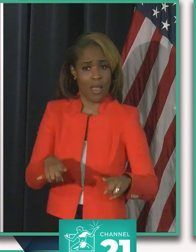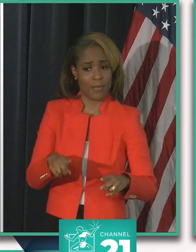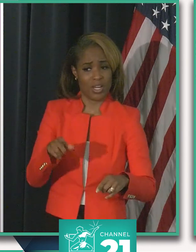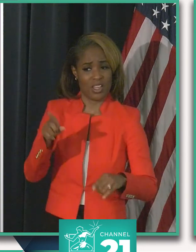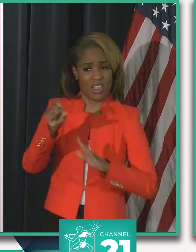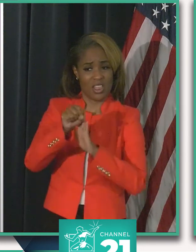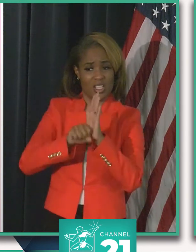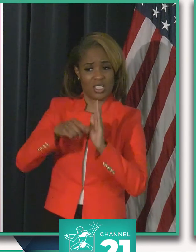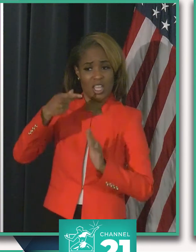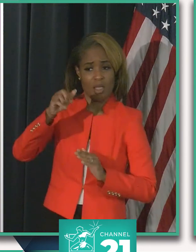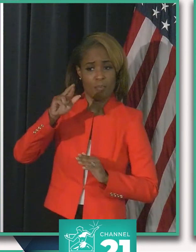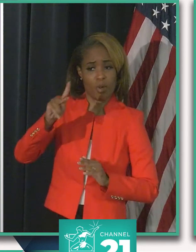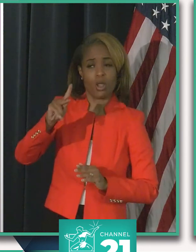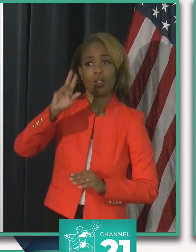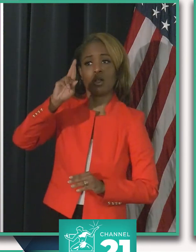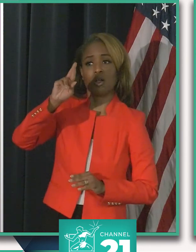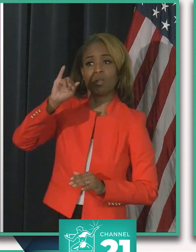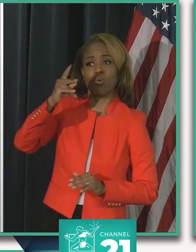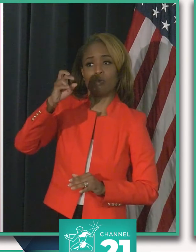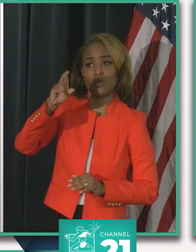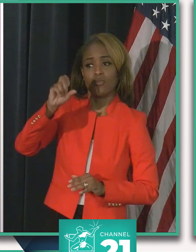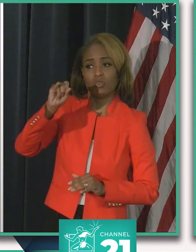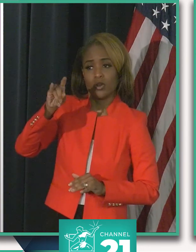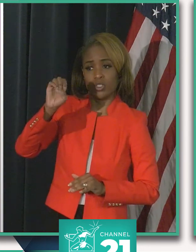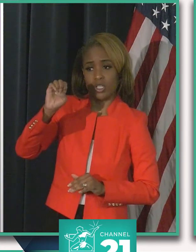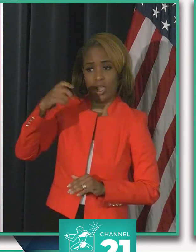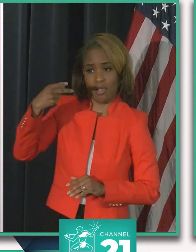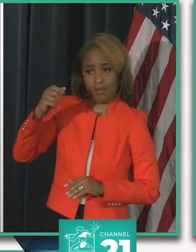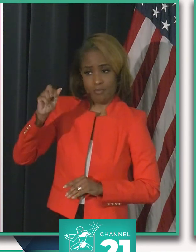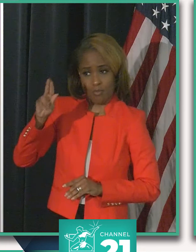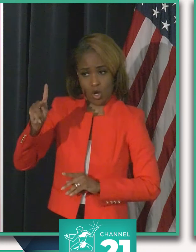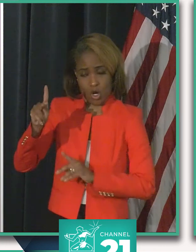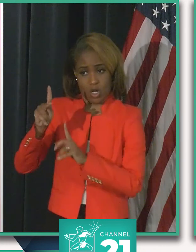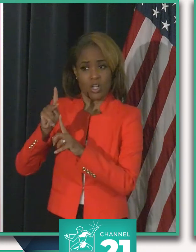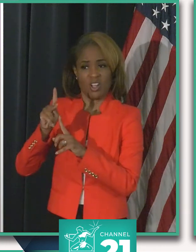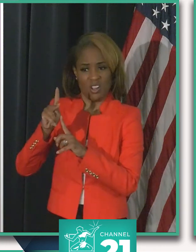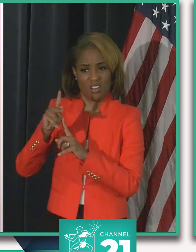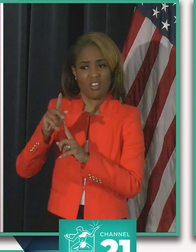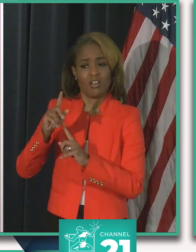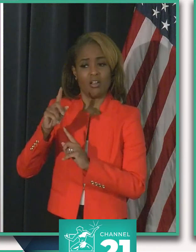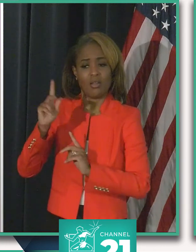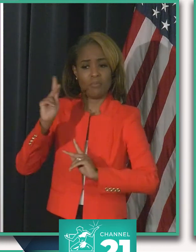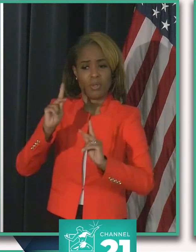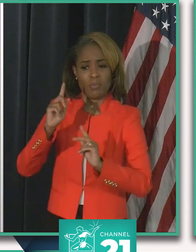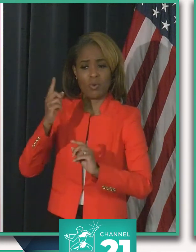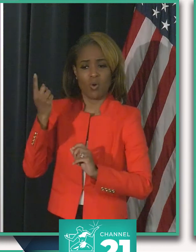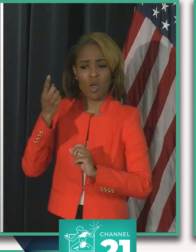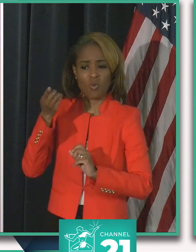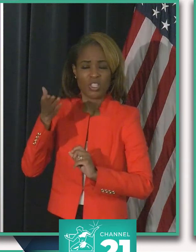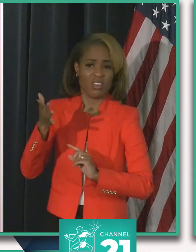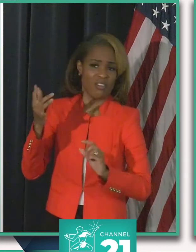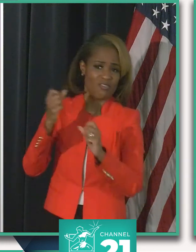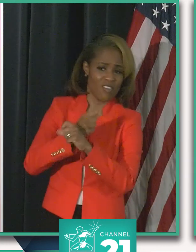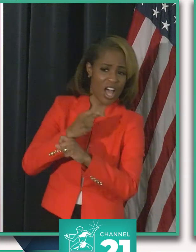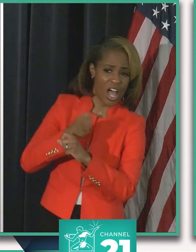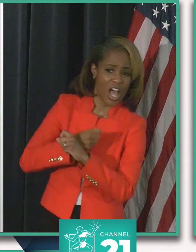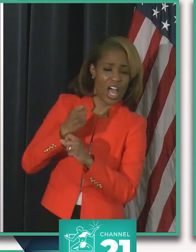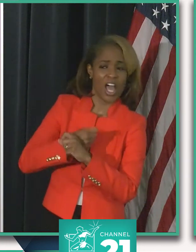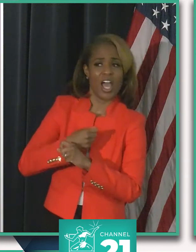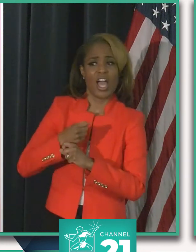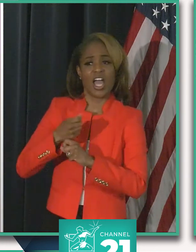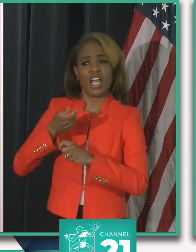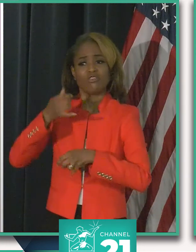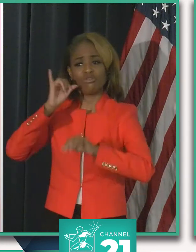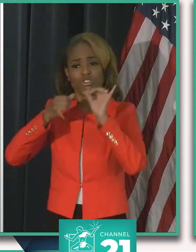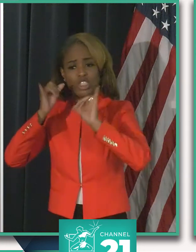park, the Riverside Park. It's constantly filled with people drinking, they're fighting, being rowdy. As